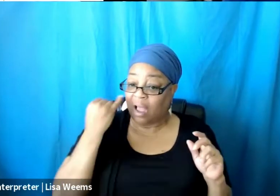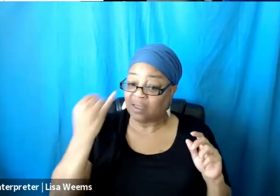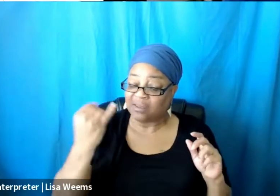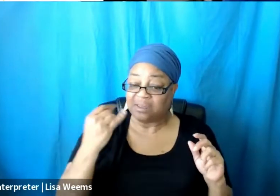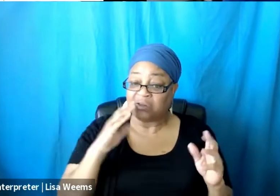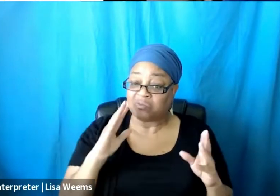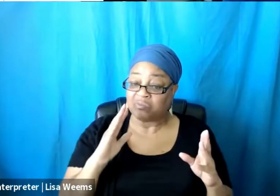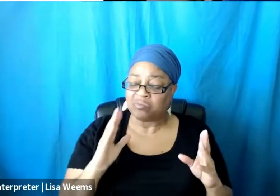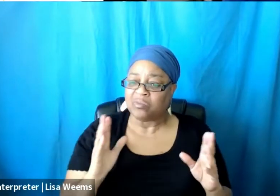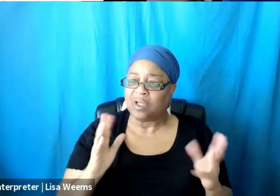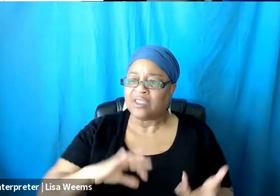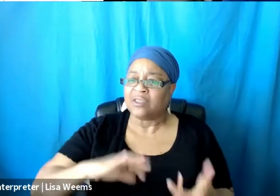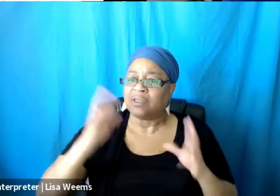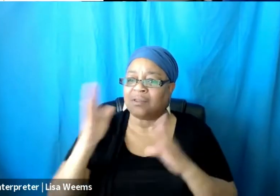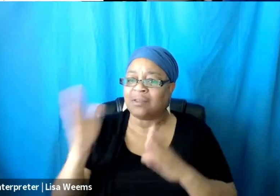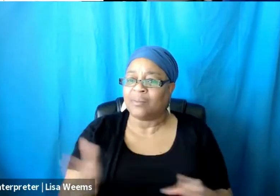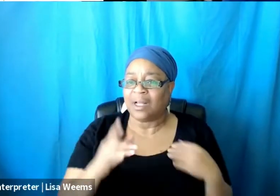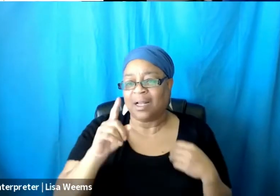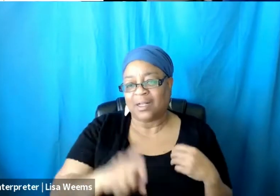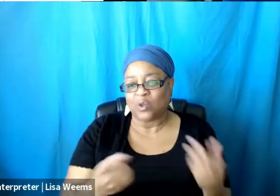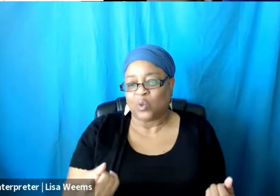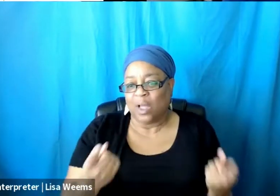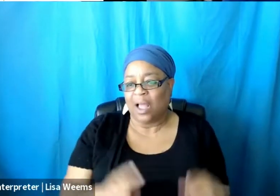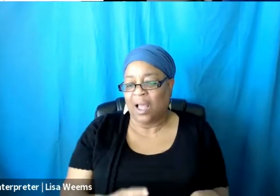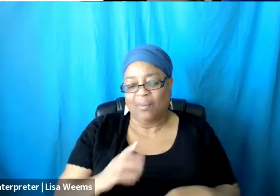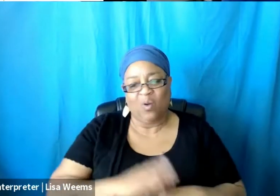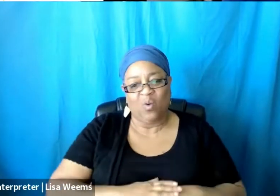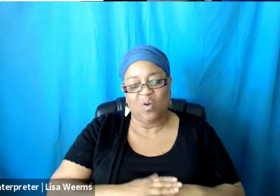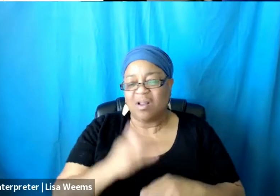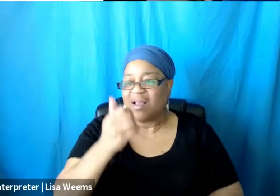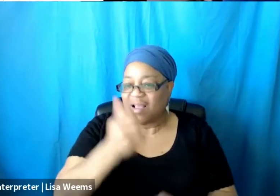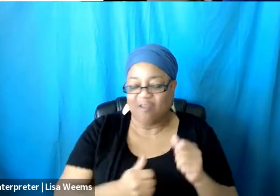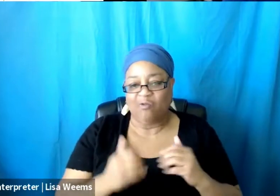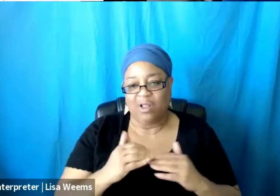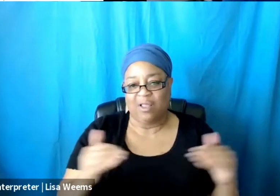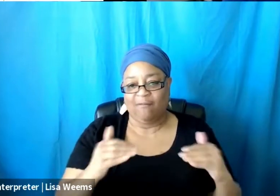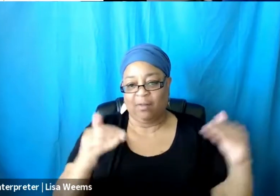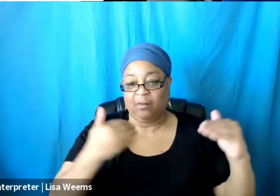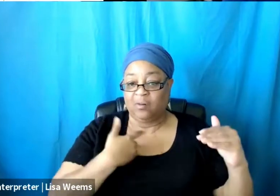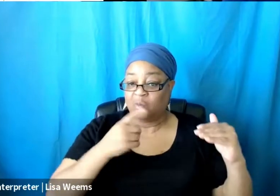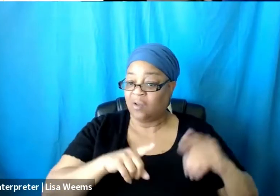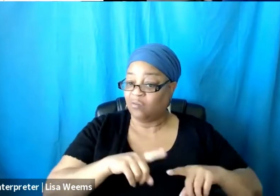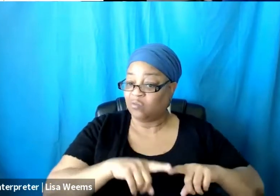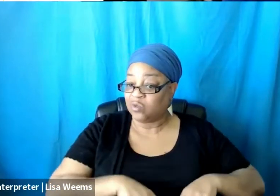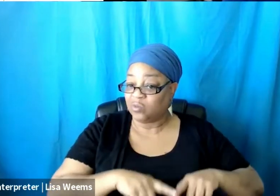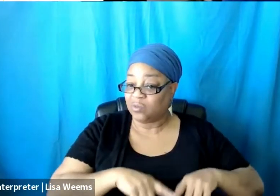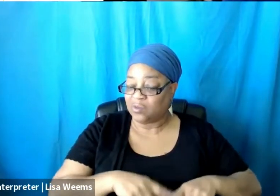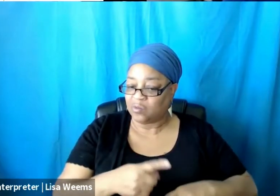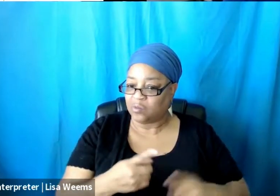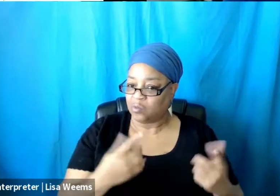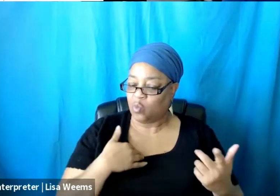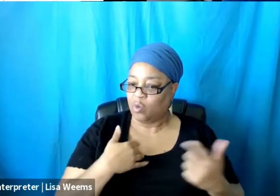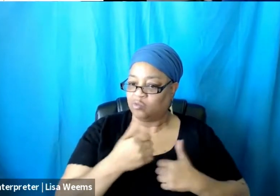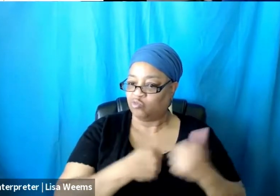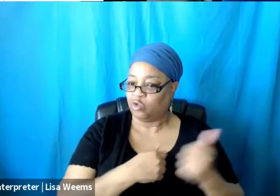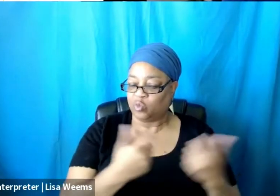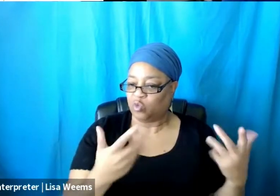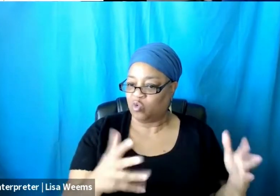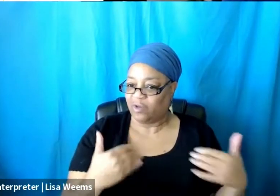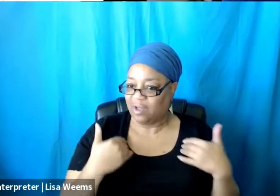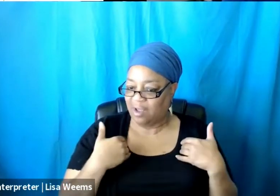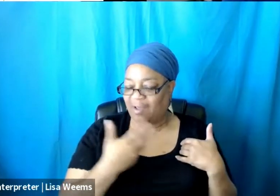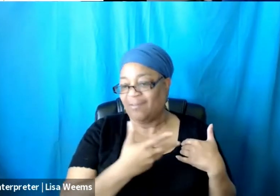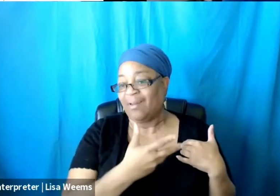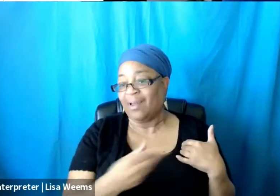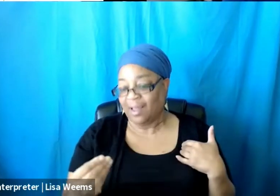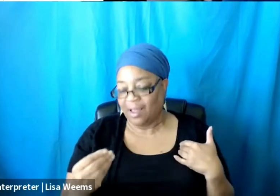needs to occur at every level, and that we need to rely on existing infrastructures, but we also need